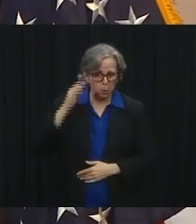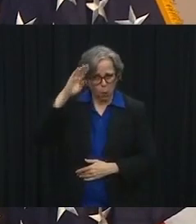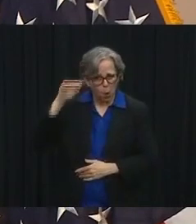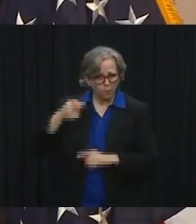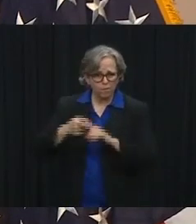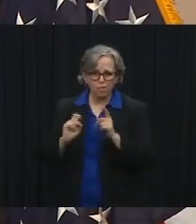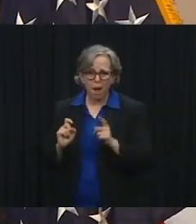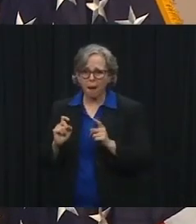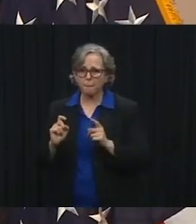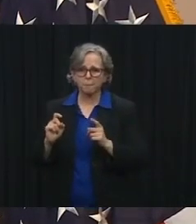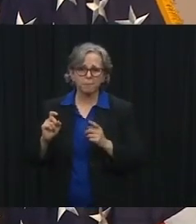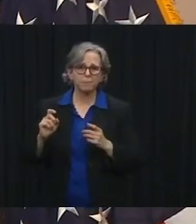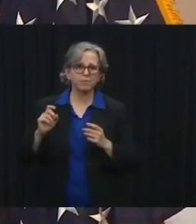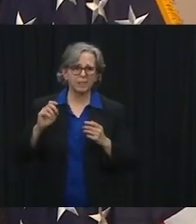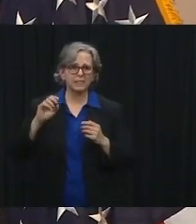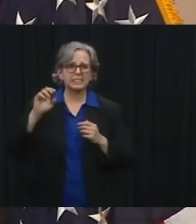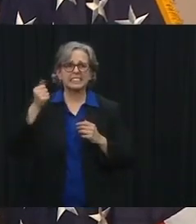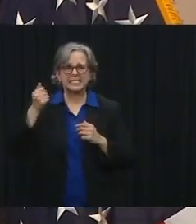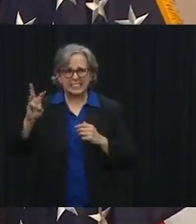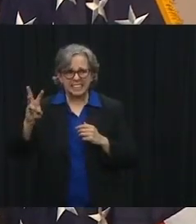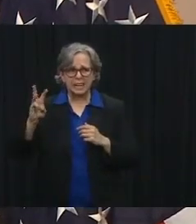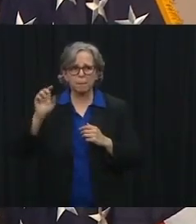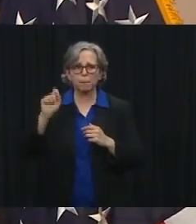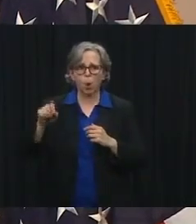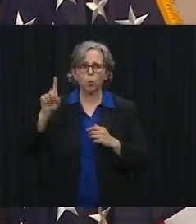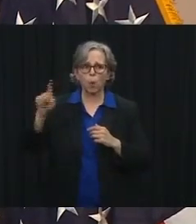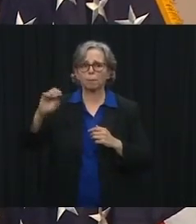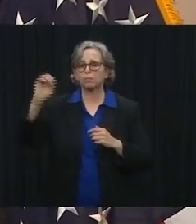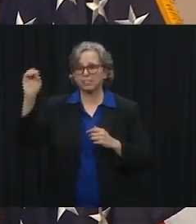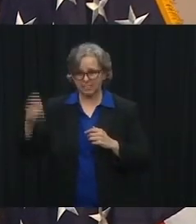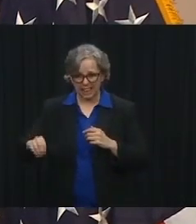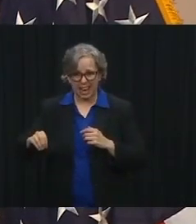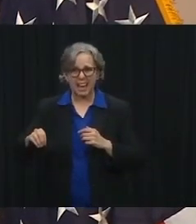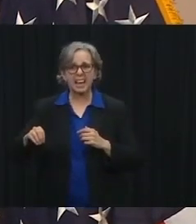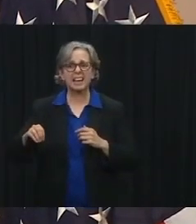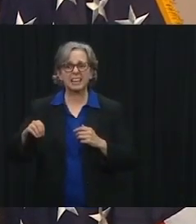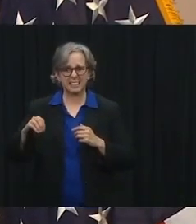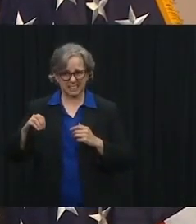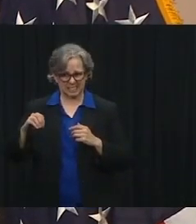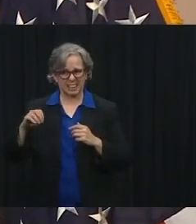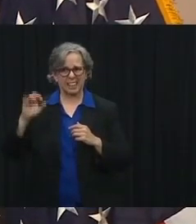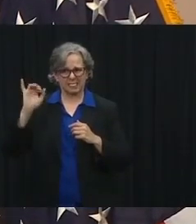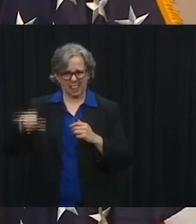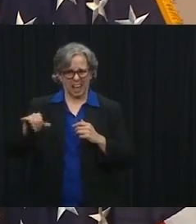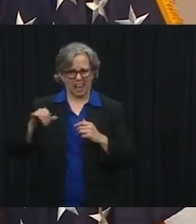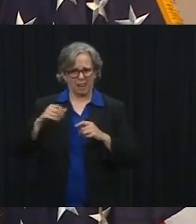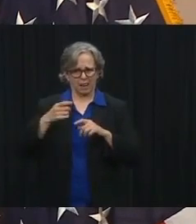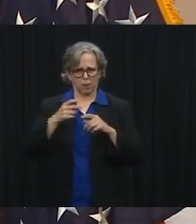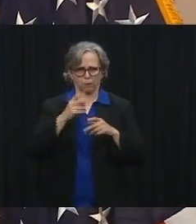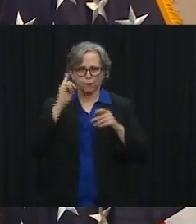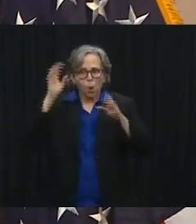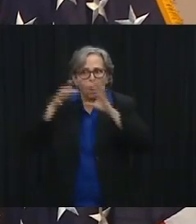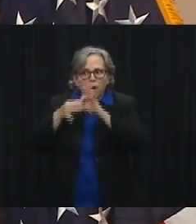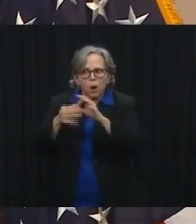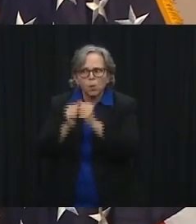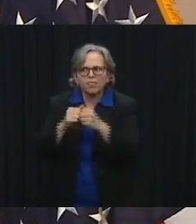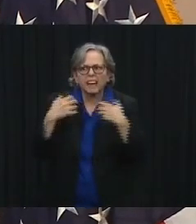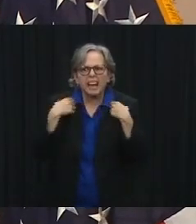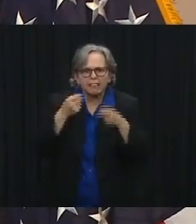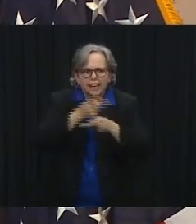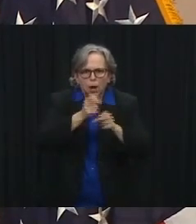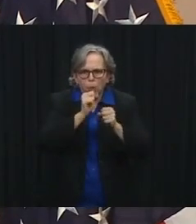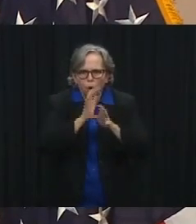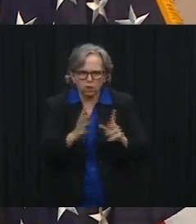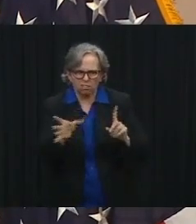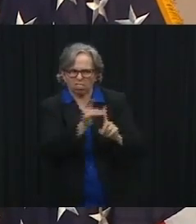the healthcare sector. Our hospitalizations of our cases right now is about 25.7%. I've said